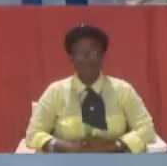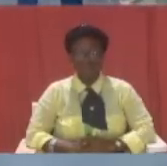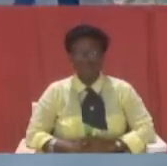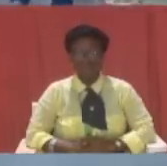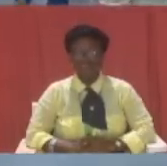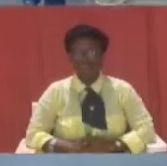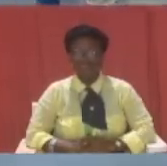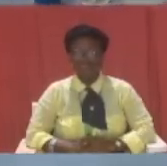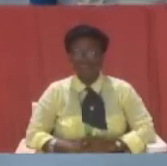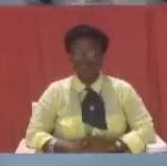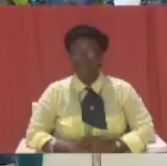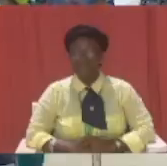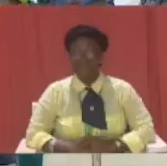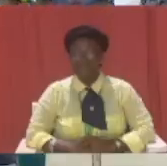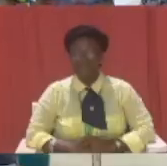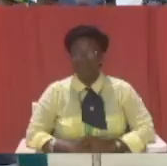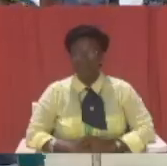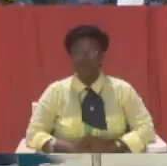Blessed be the Holy Spirit.